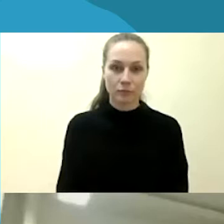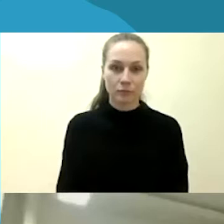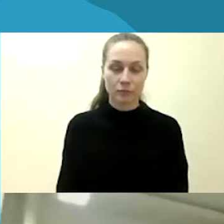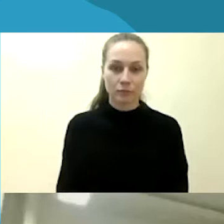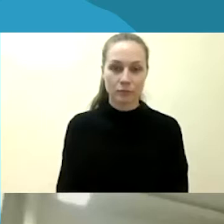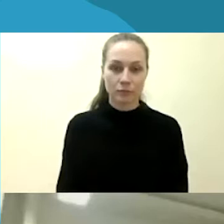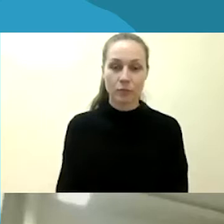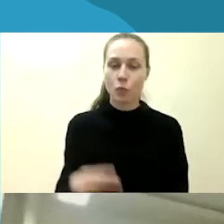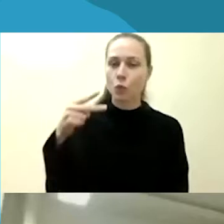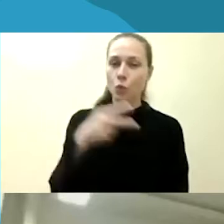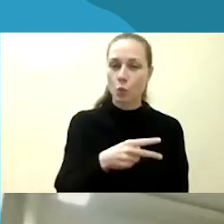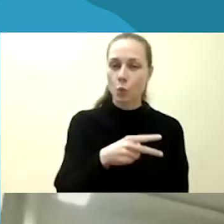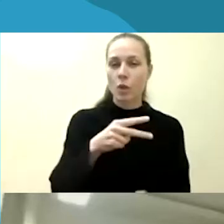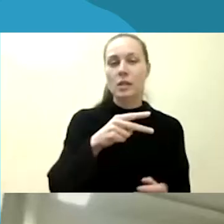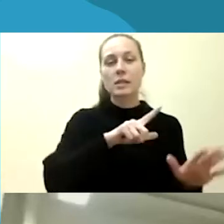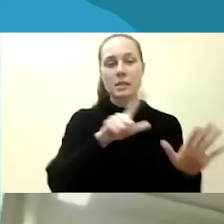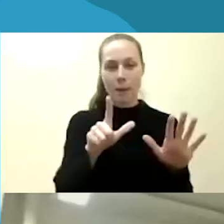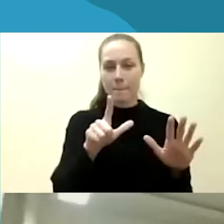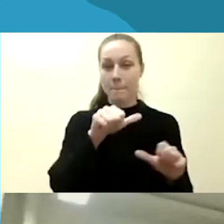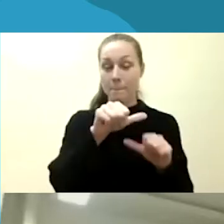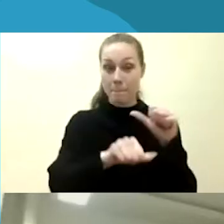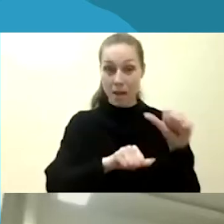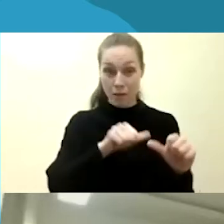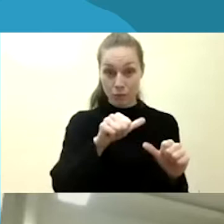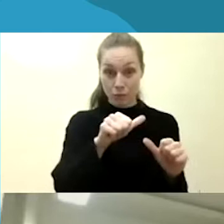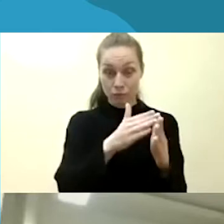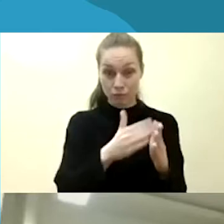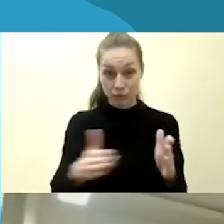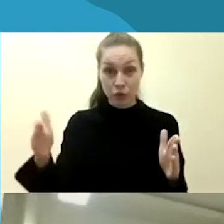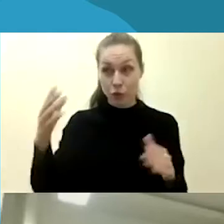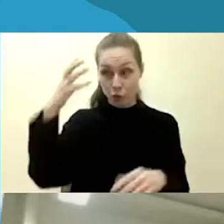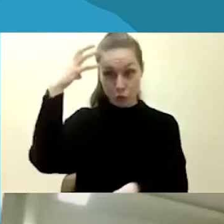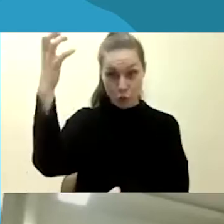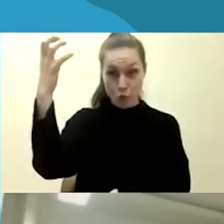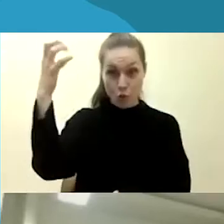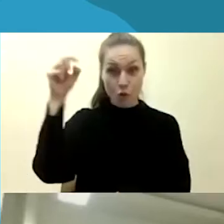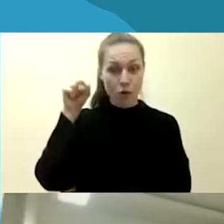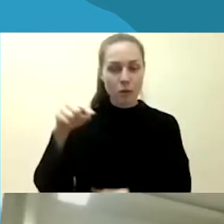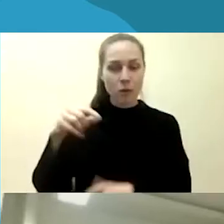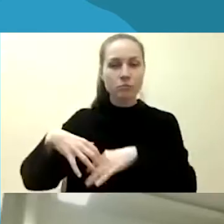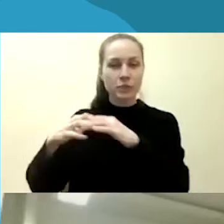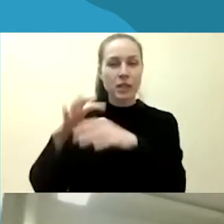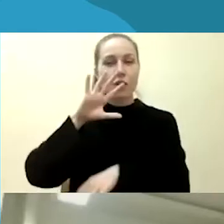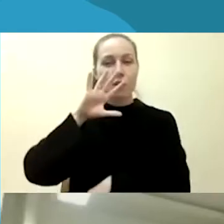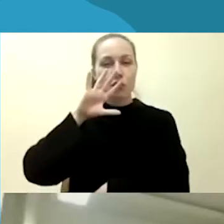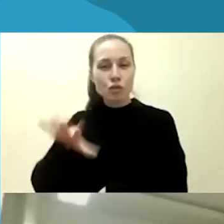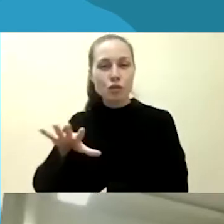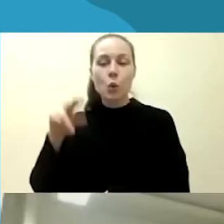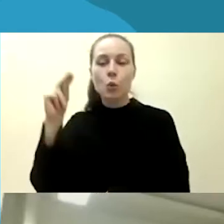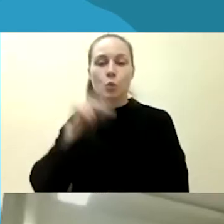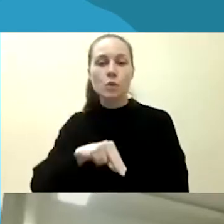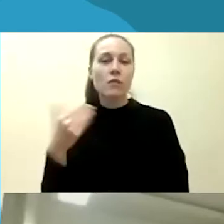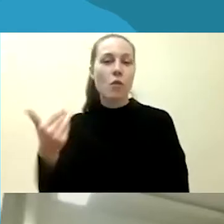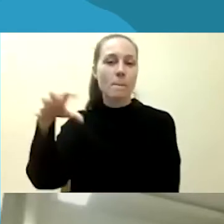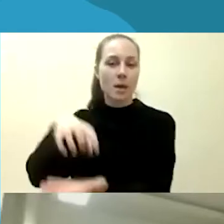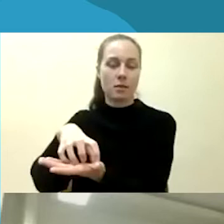2007, Stockholm have a hate crime unit. And why did we